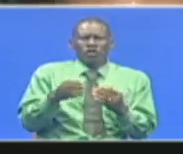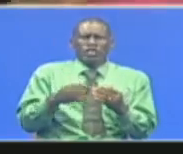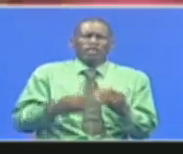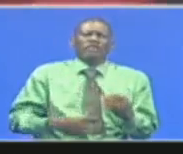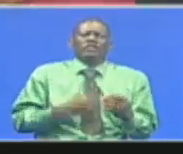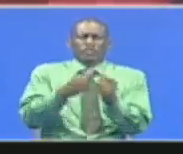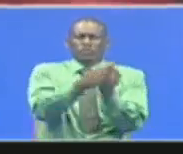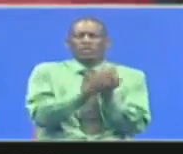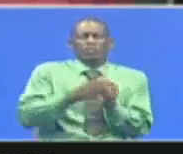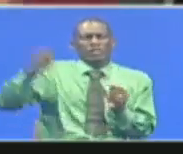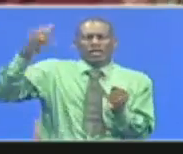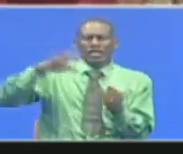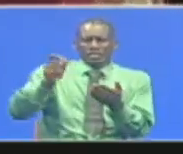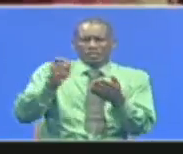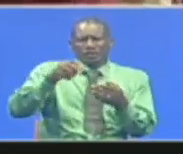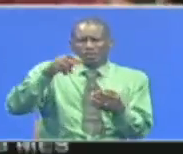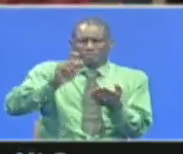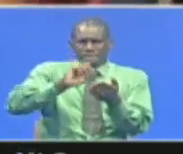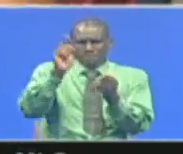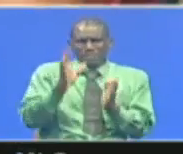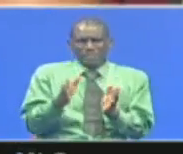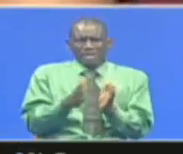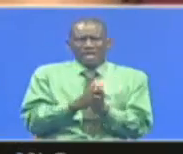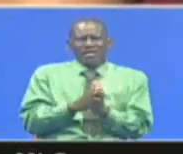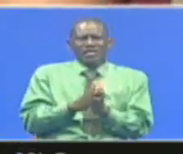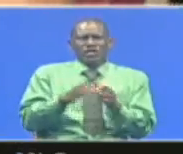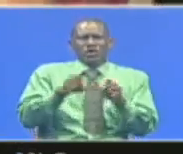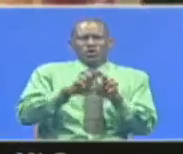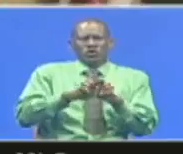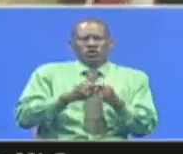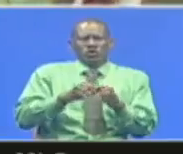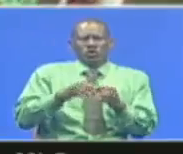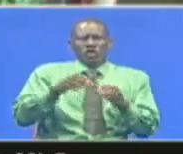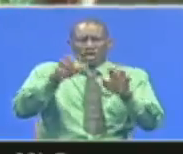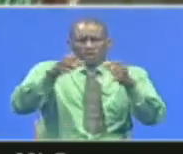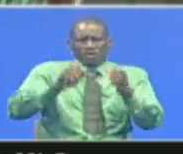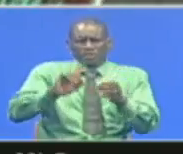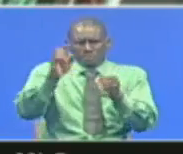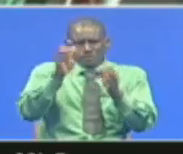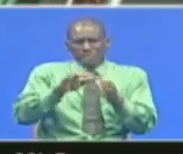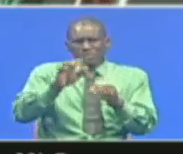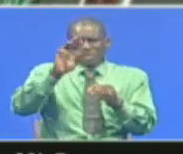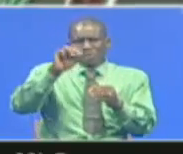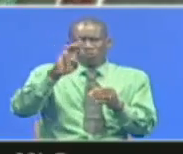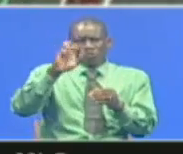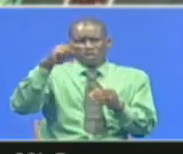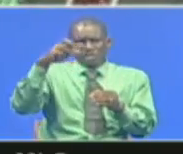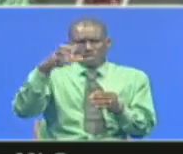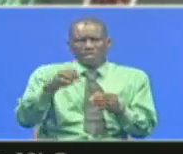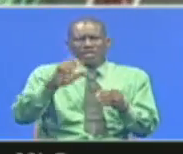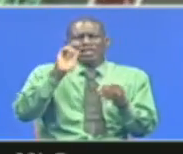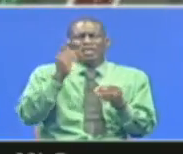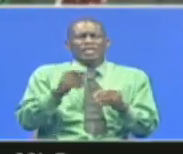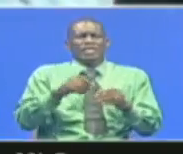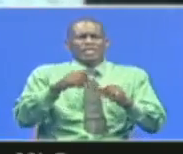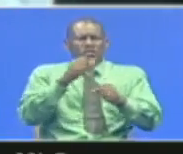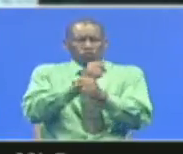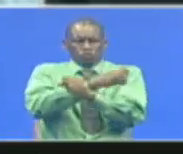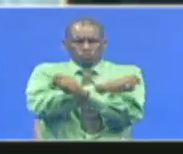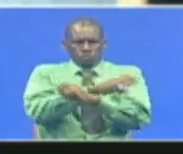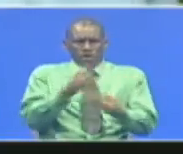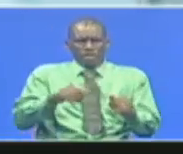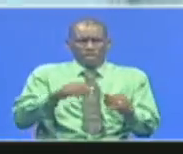Charles Keter, as well as Agriculture Cabinet Secretary, Mwangi Kiunjuri. Kenya remains a global powerhouse in geothermal extraction, hence the bid